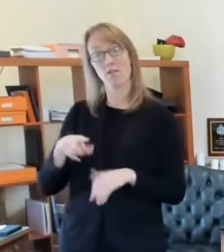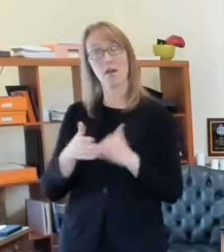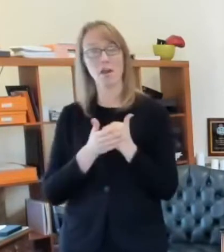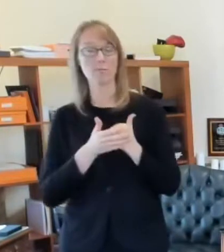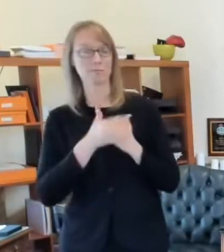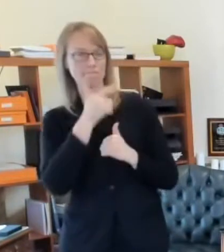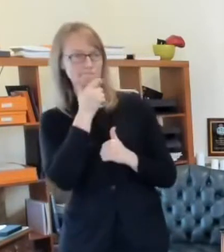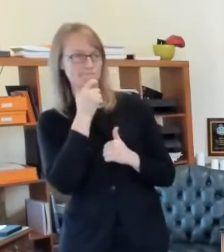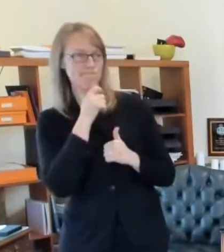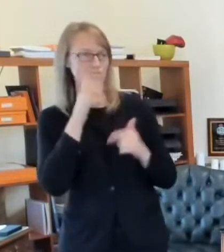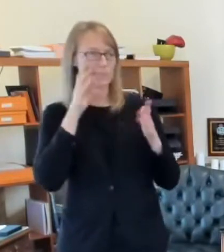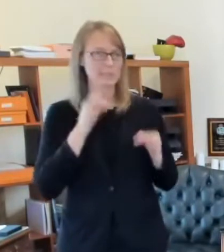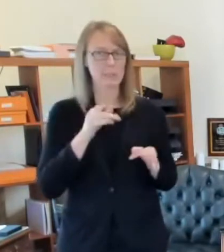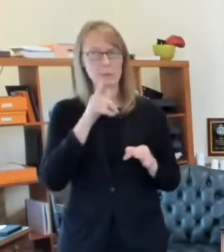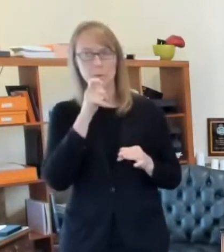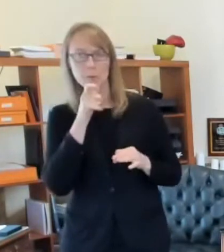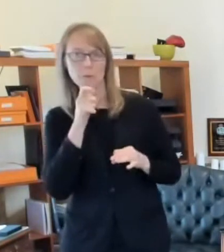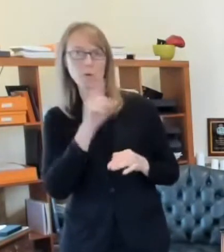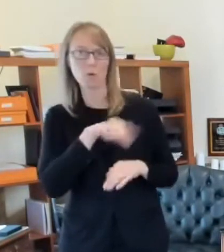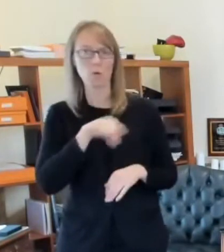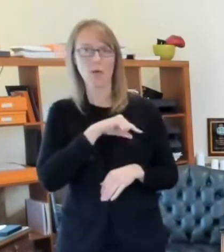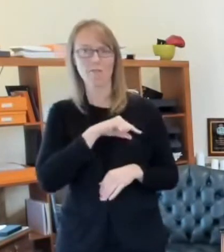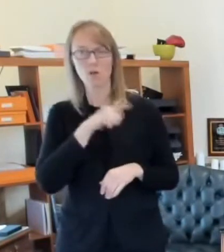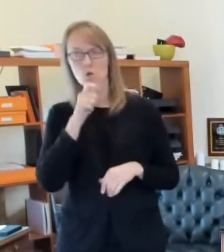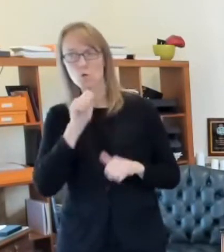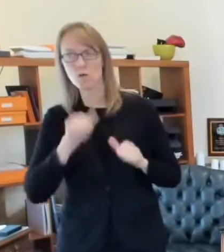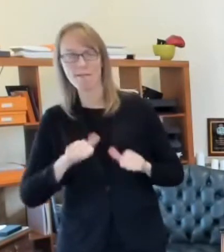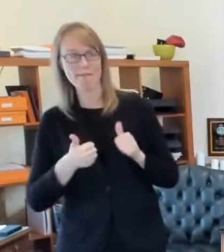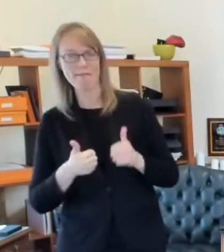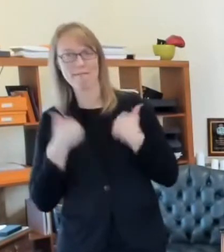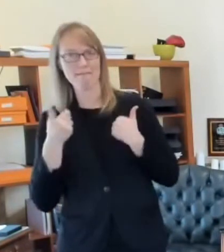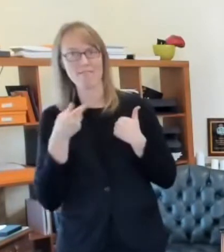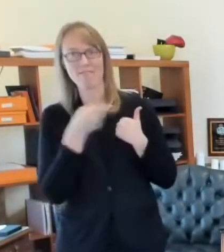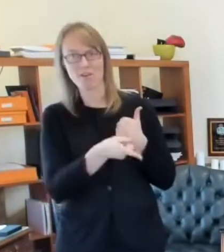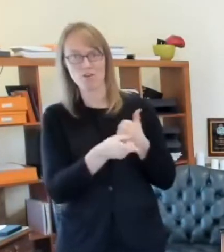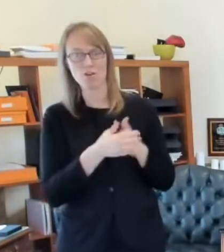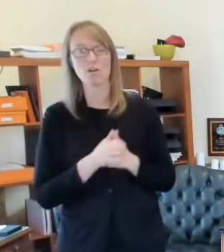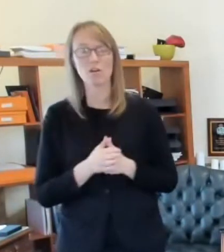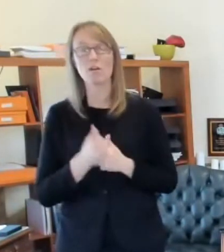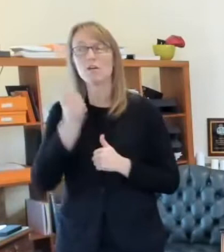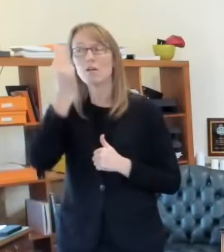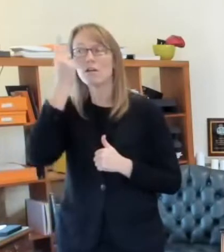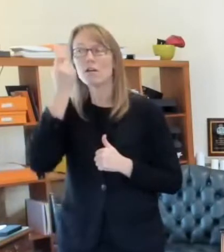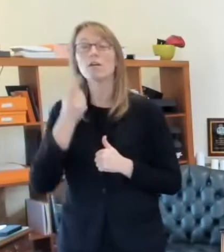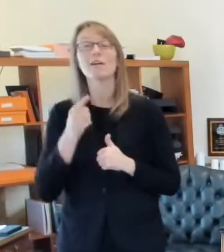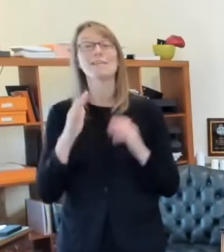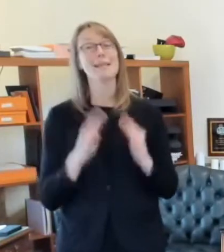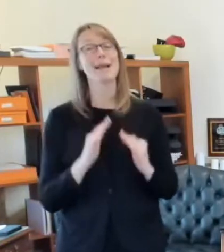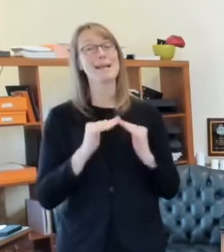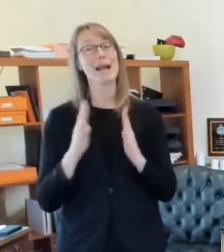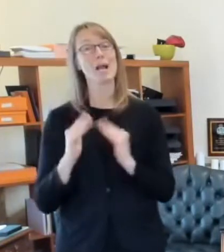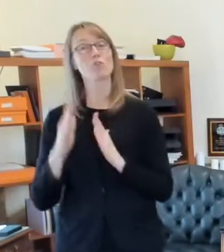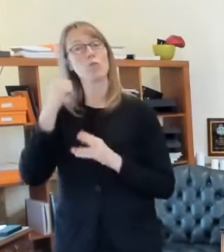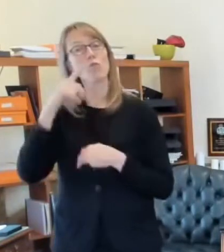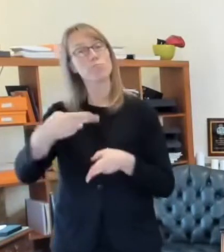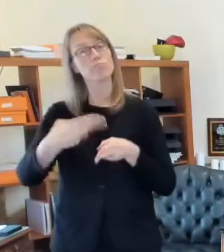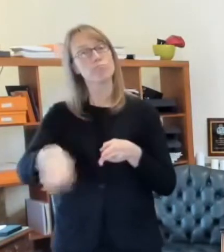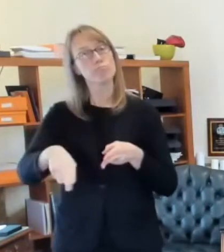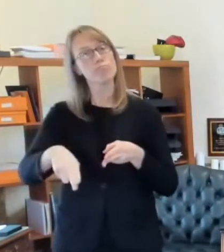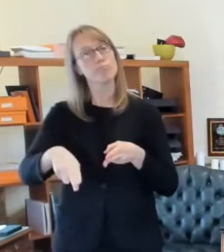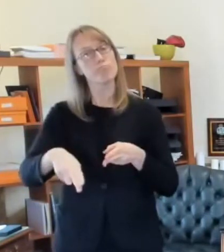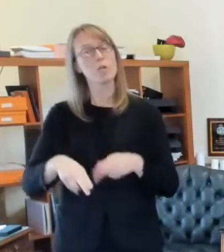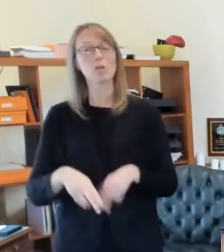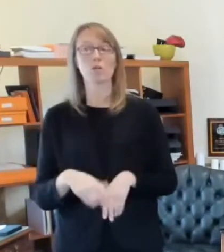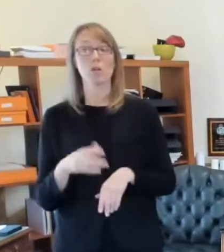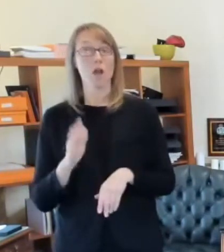know this is not permanent. This is temporary, transitional housing. So we would hope that someone would go